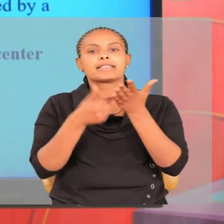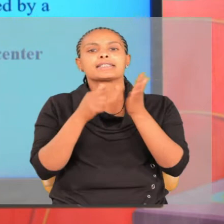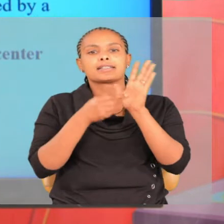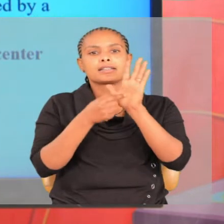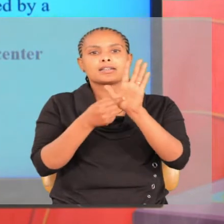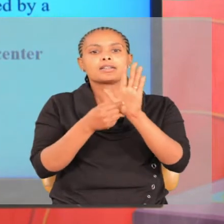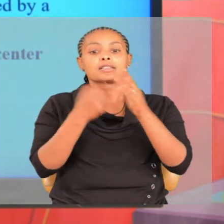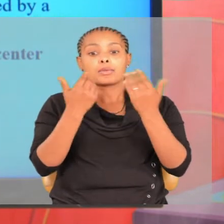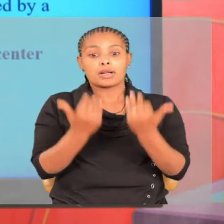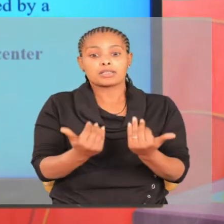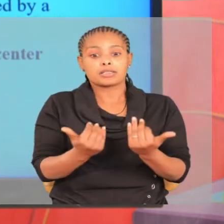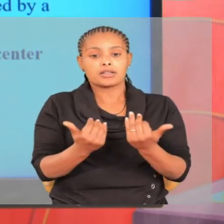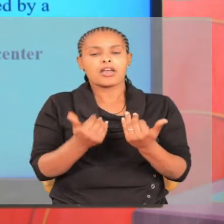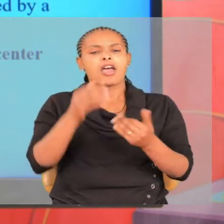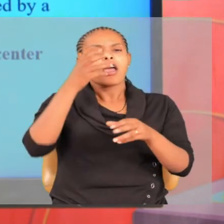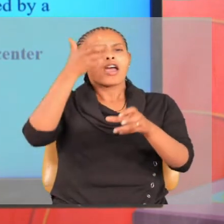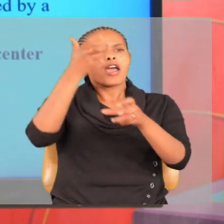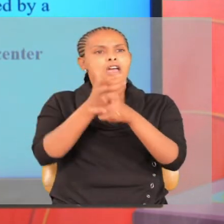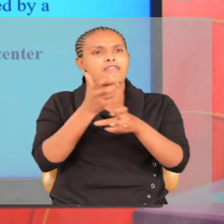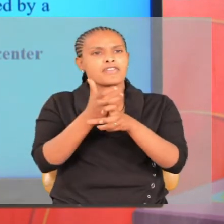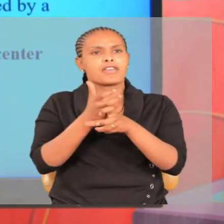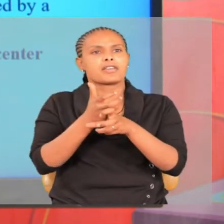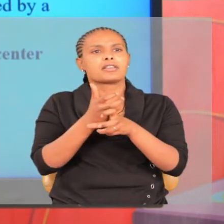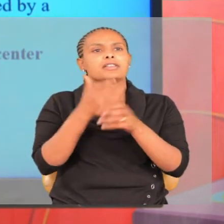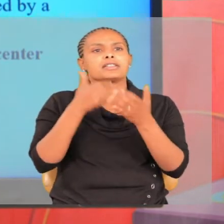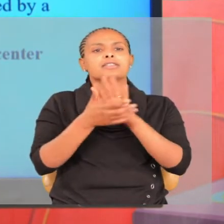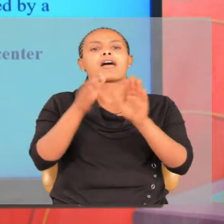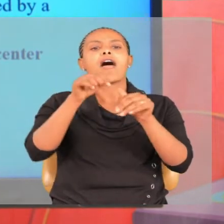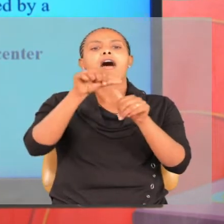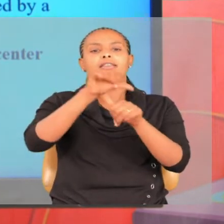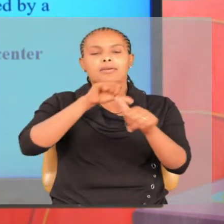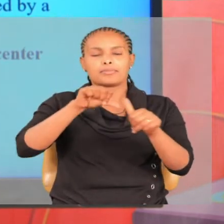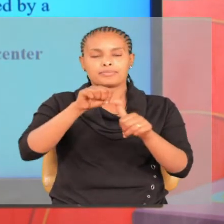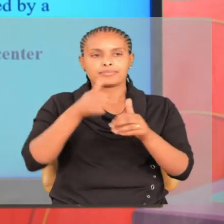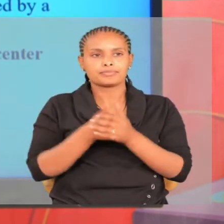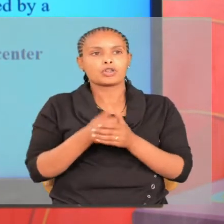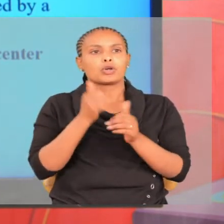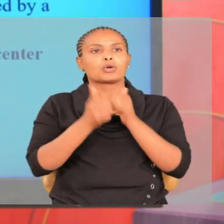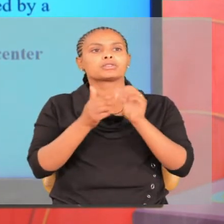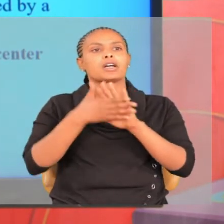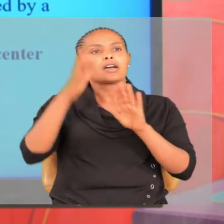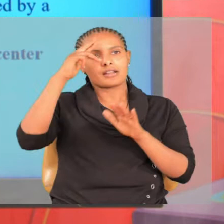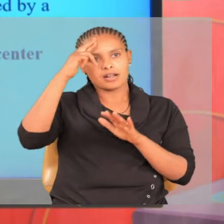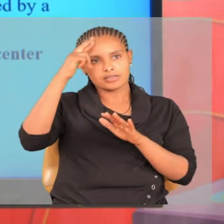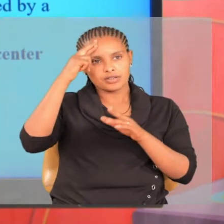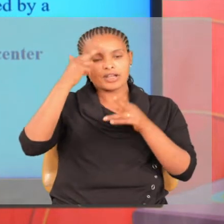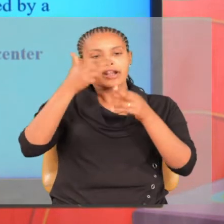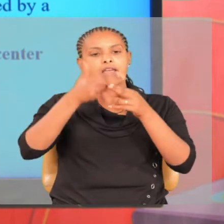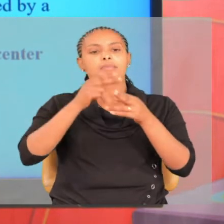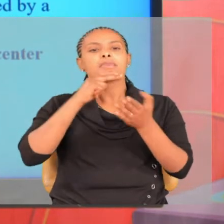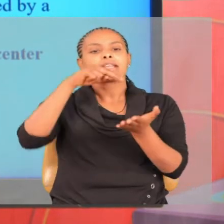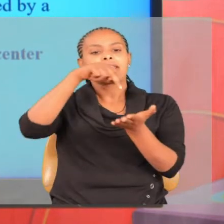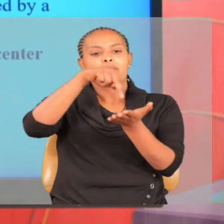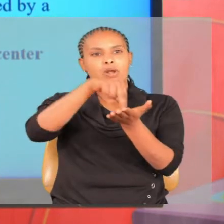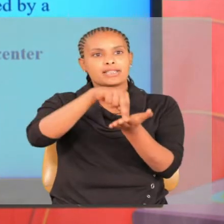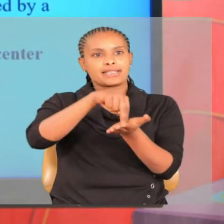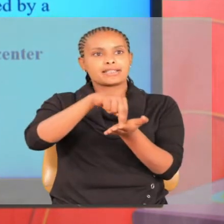indicates the presence of heavy positive center in the atom, which Rutherford named the